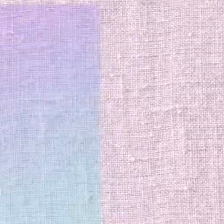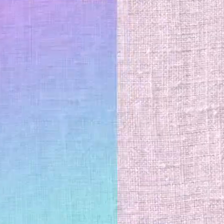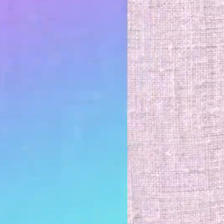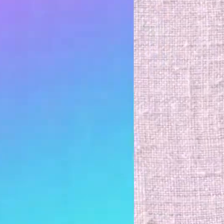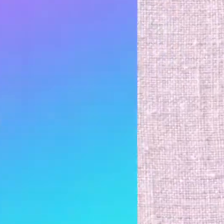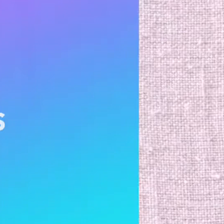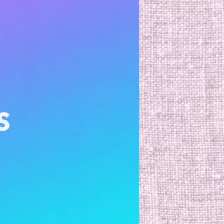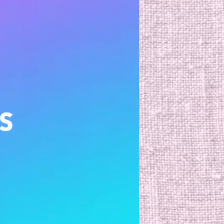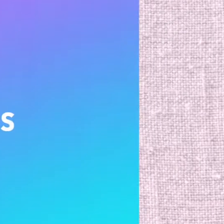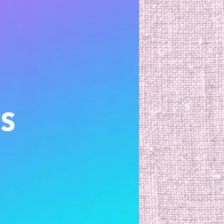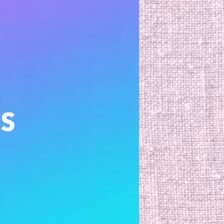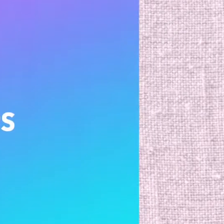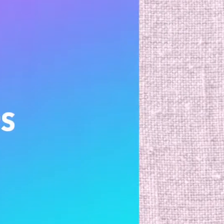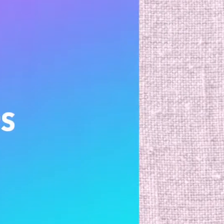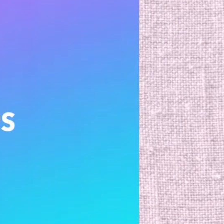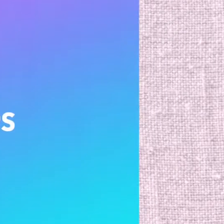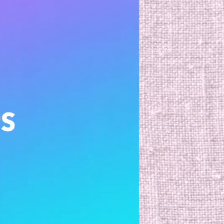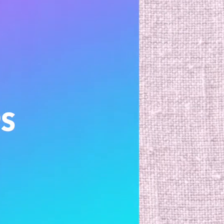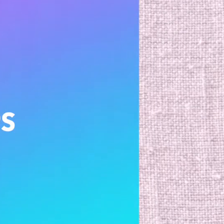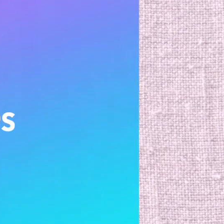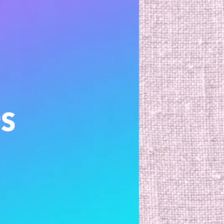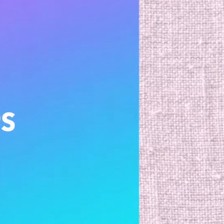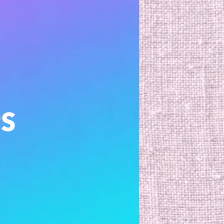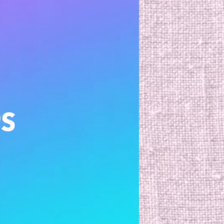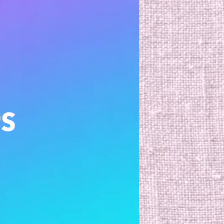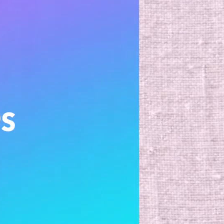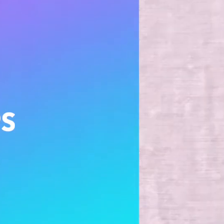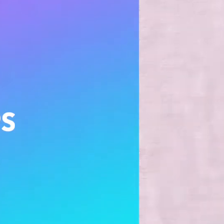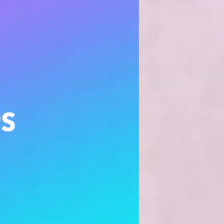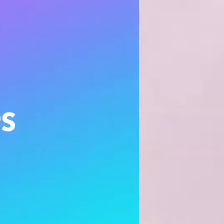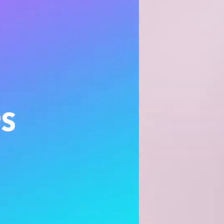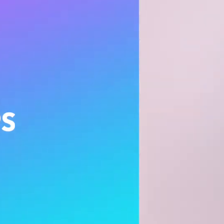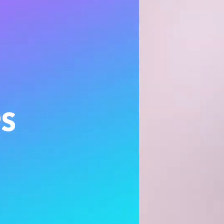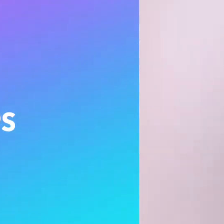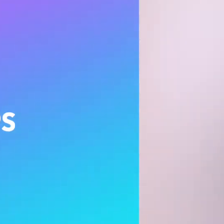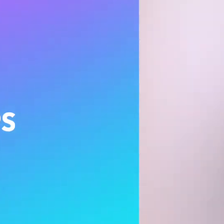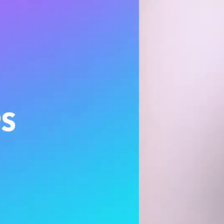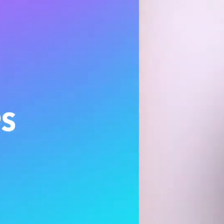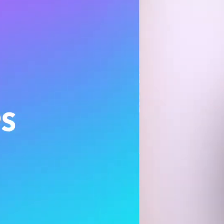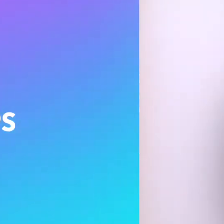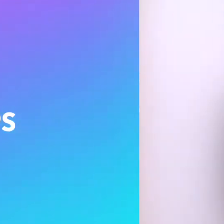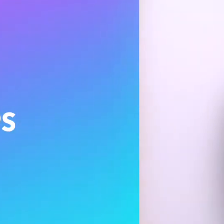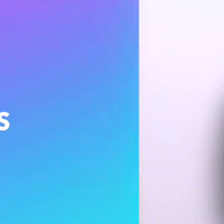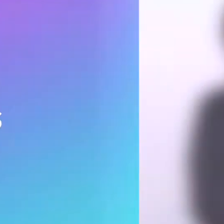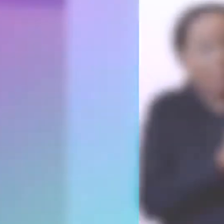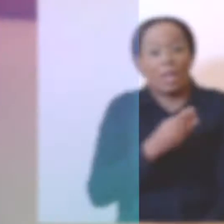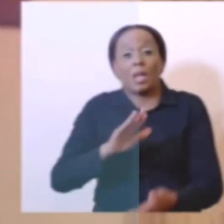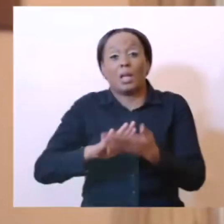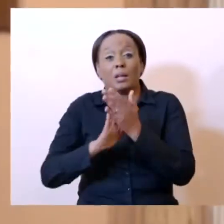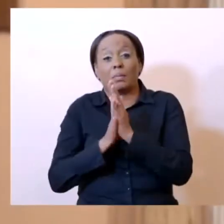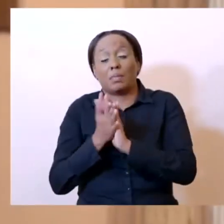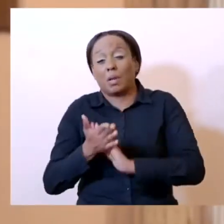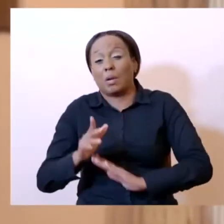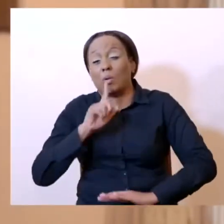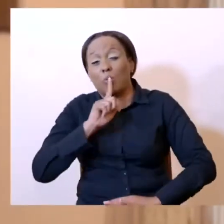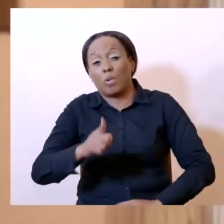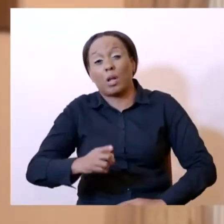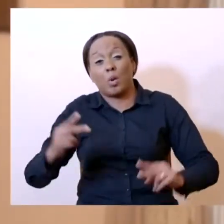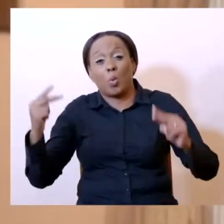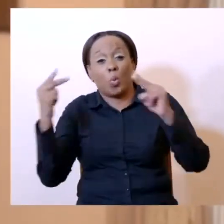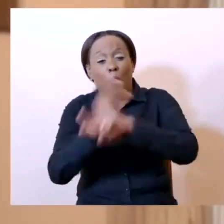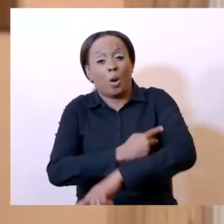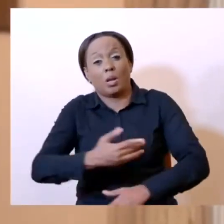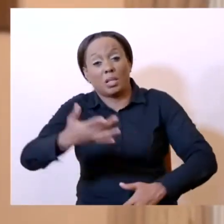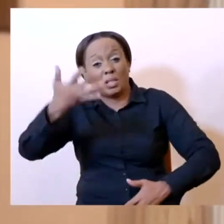Because it's been shown that the majority of people who get the disease and progress then to have serious disease